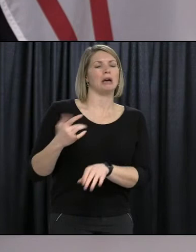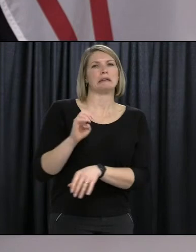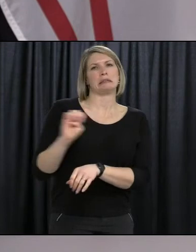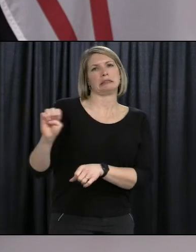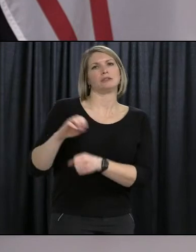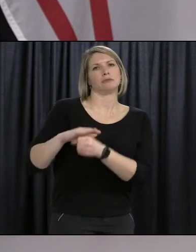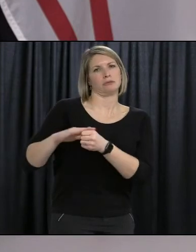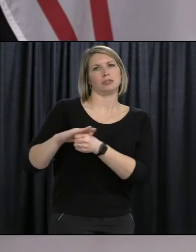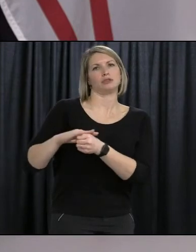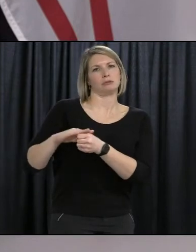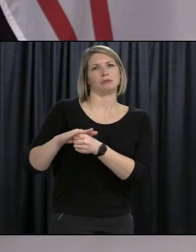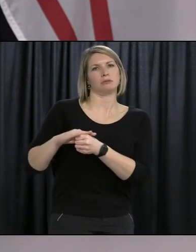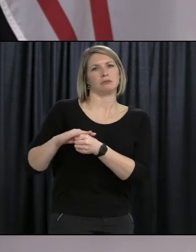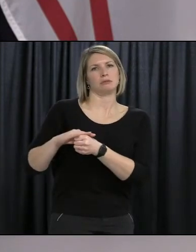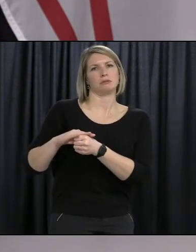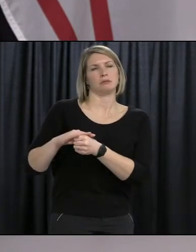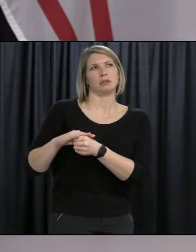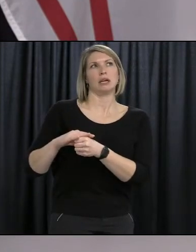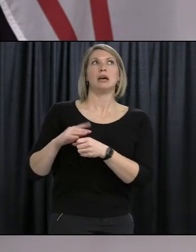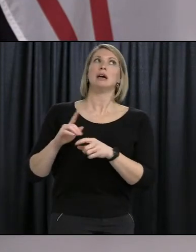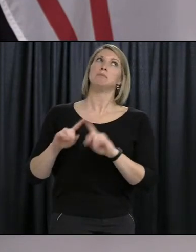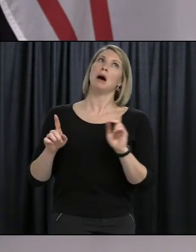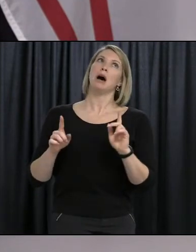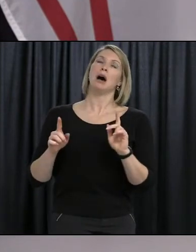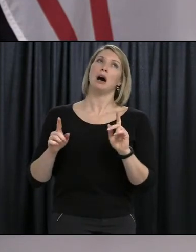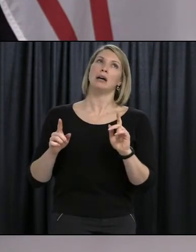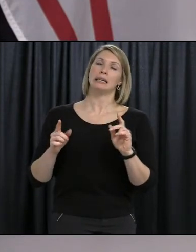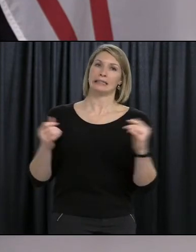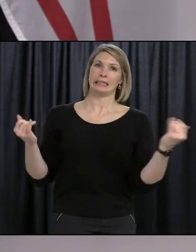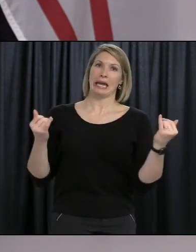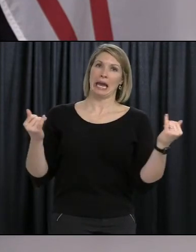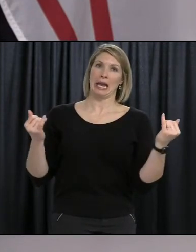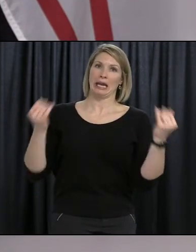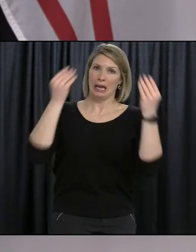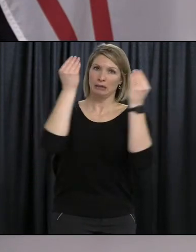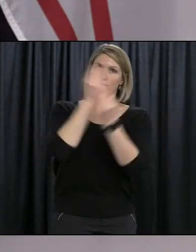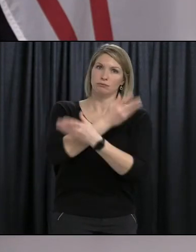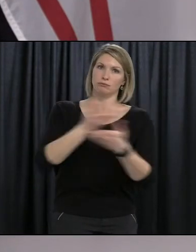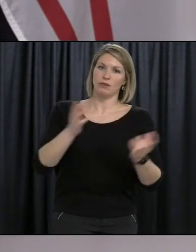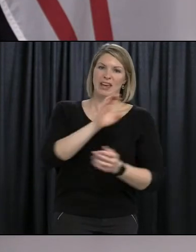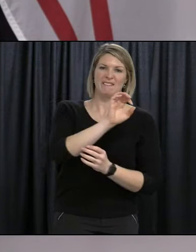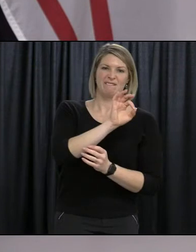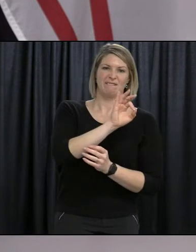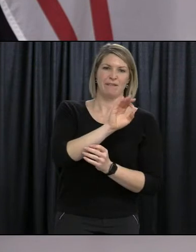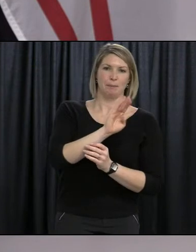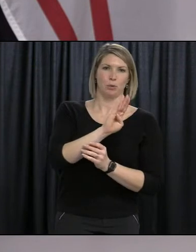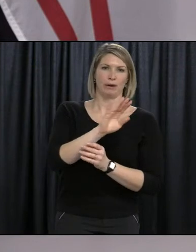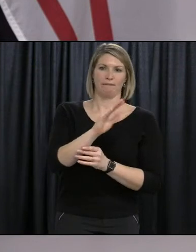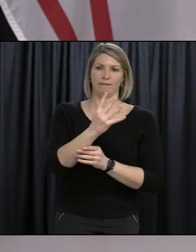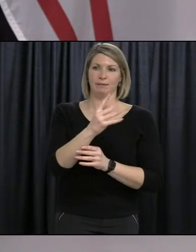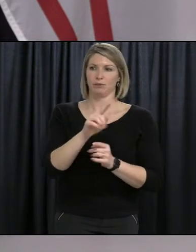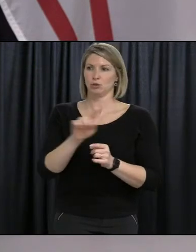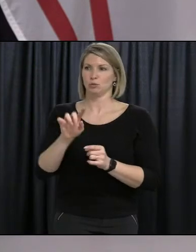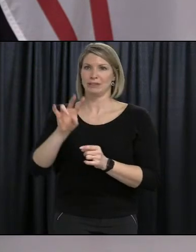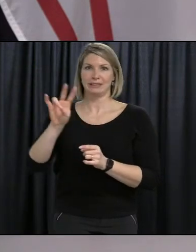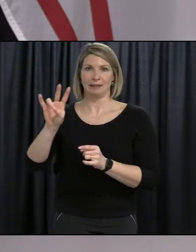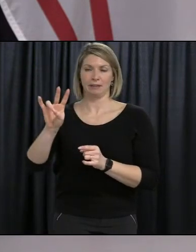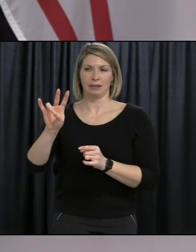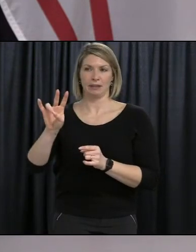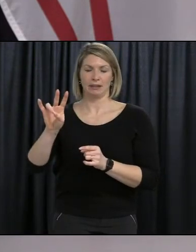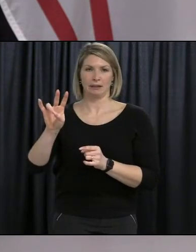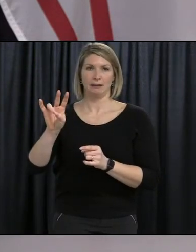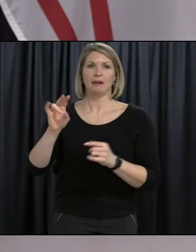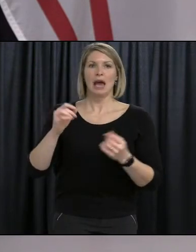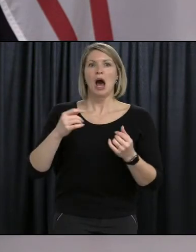With regard to this advisory now, how many will be affected, I'm not sure that anybody really knows that at this point, which is why we're